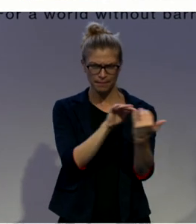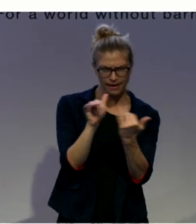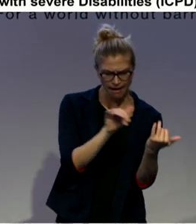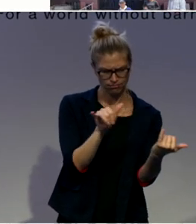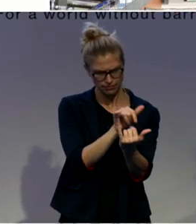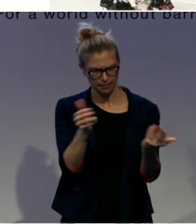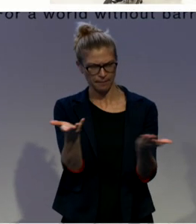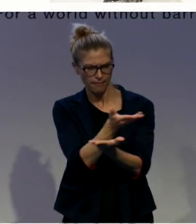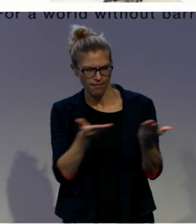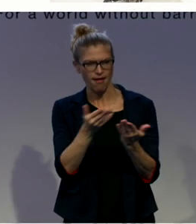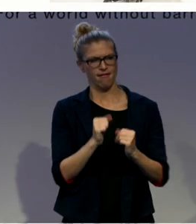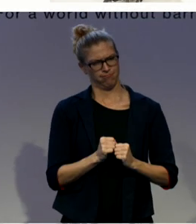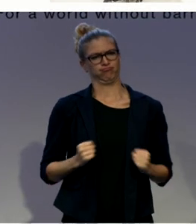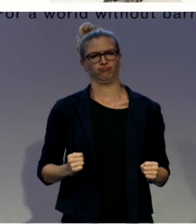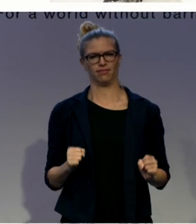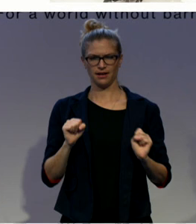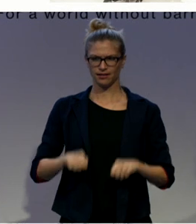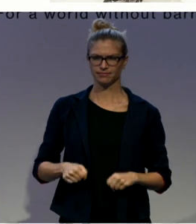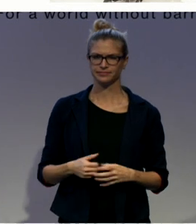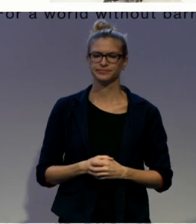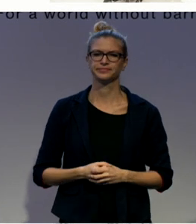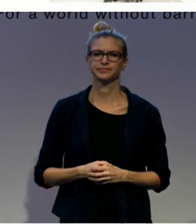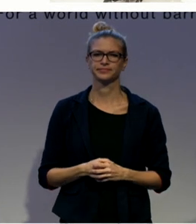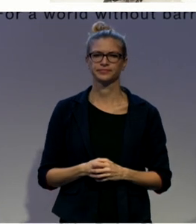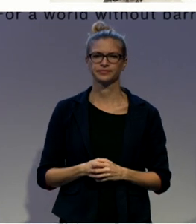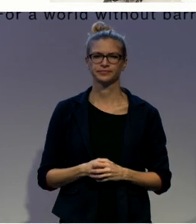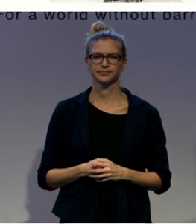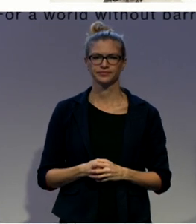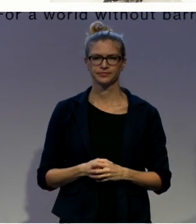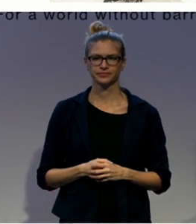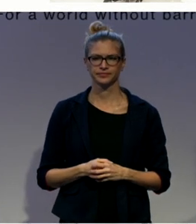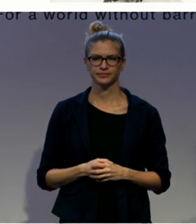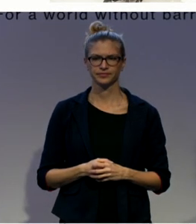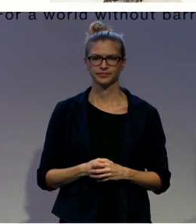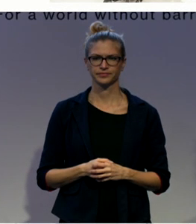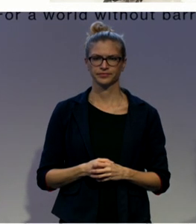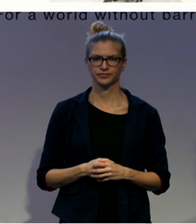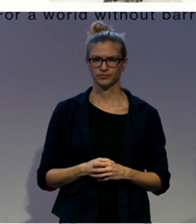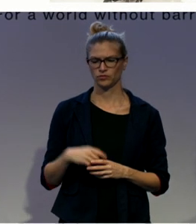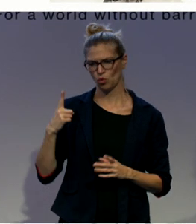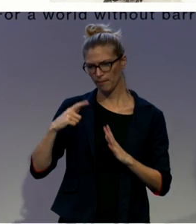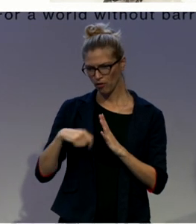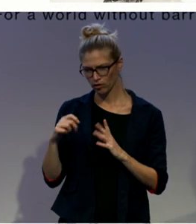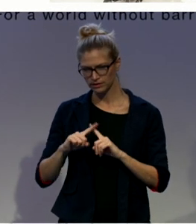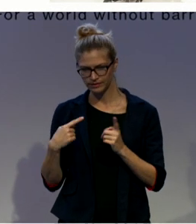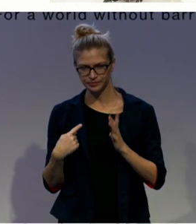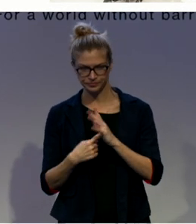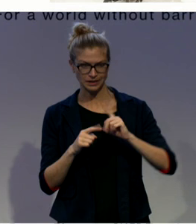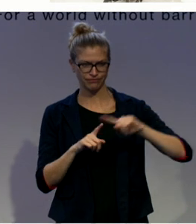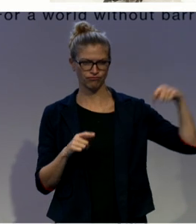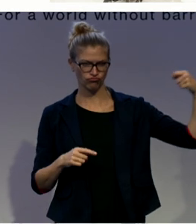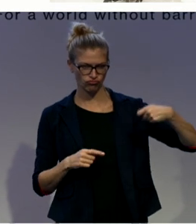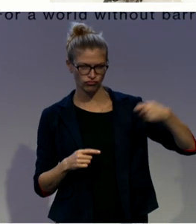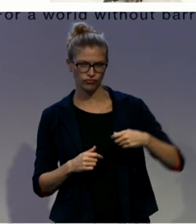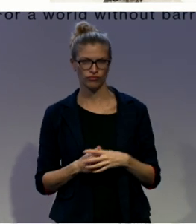to share with you about one project that we getting fund support from